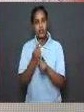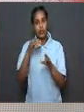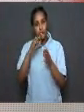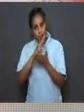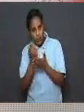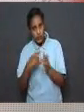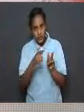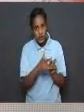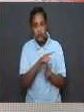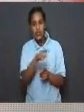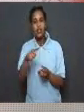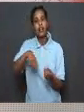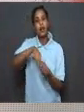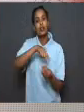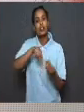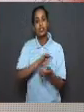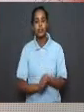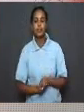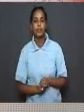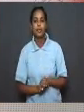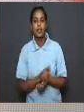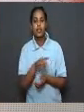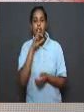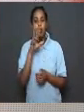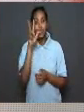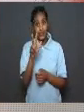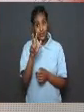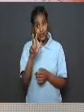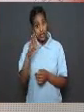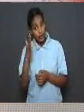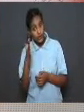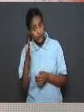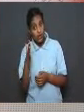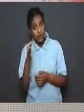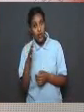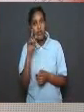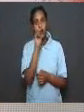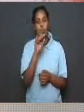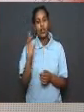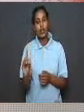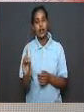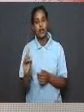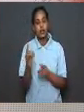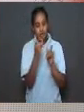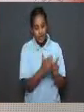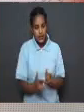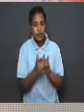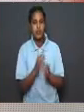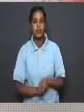systems and their surroundings. There are 3 types of thermodynamic